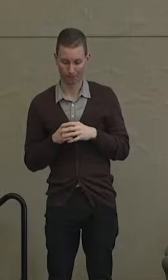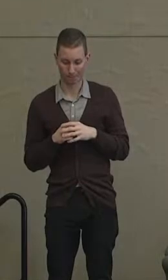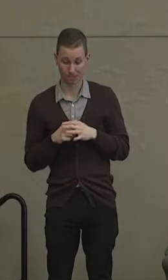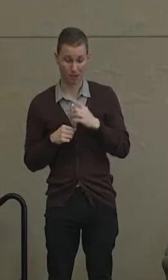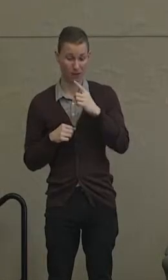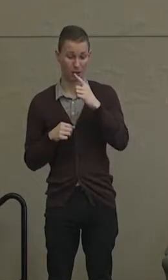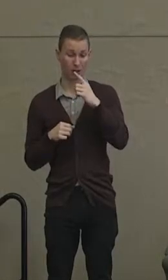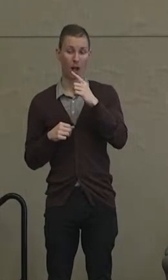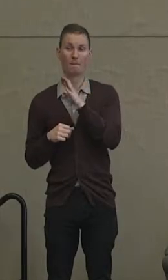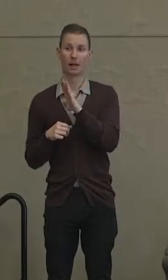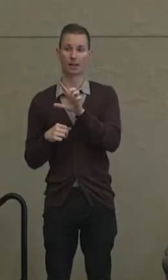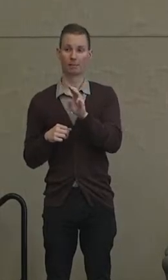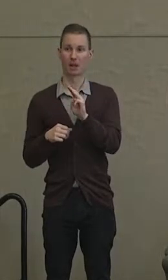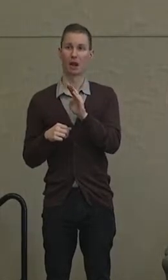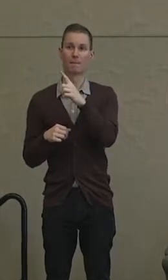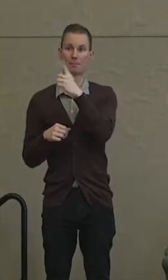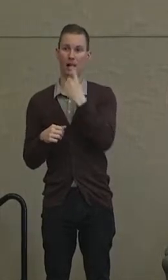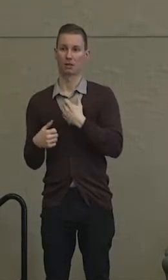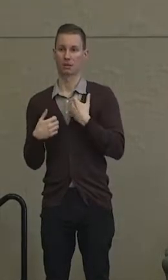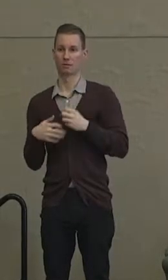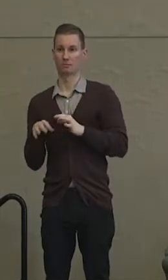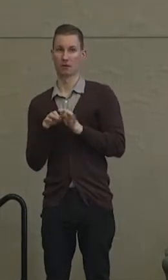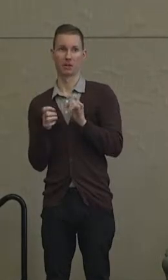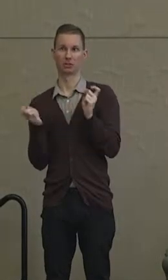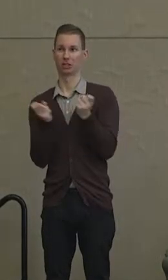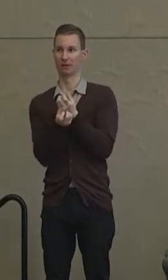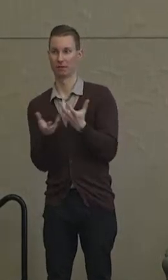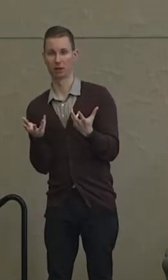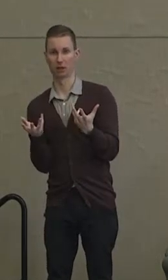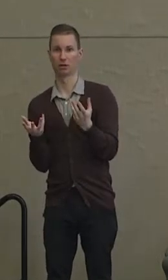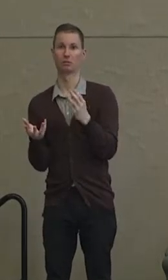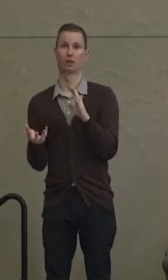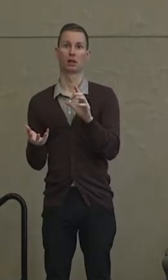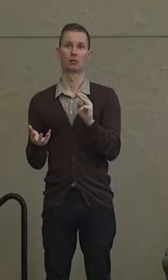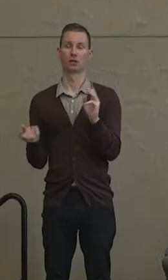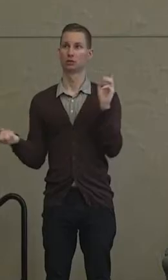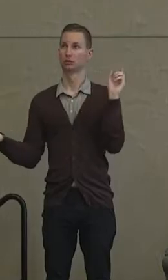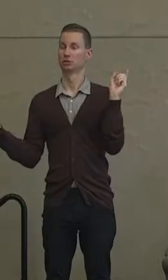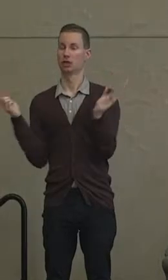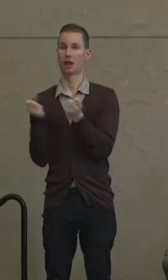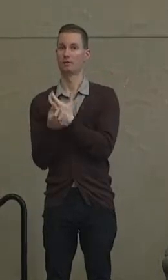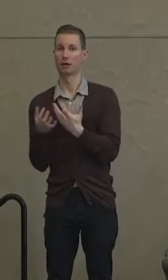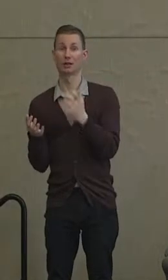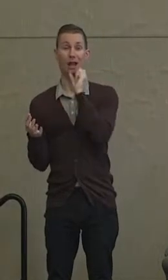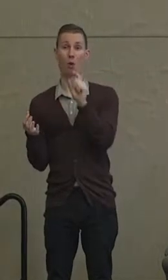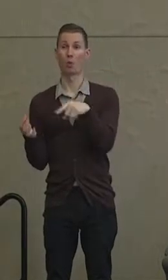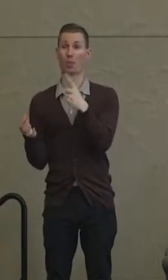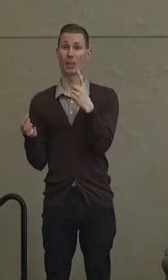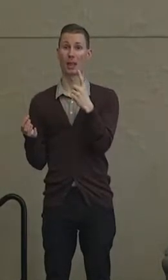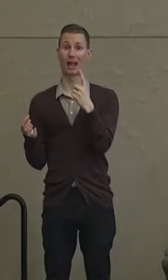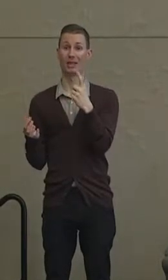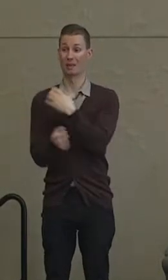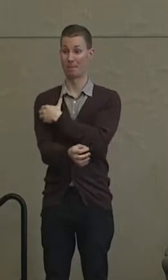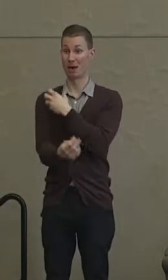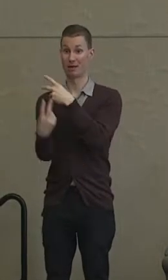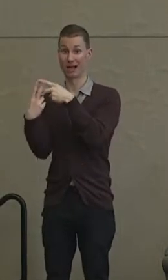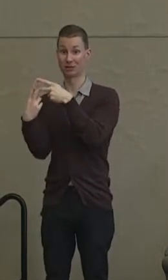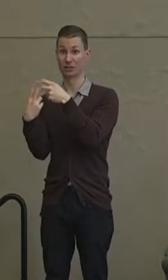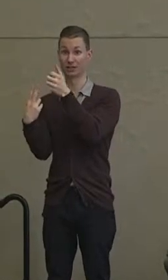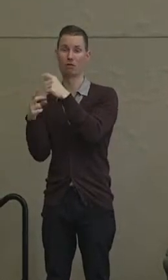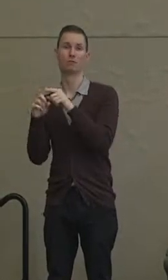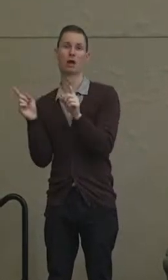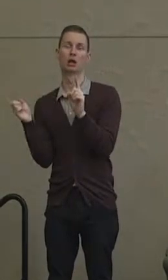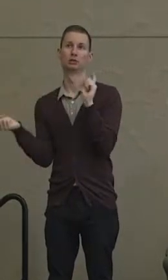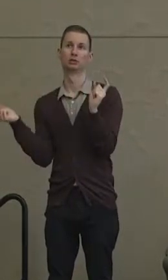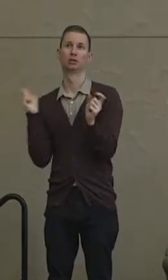Black Lives Matter changed everything. I just want to put that out there. It has changed everything. It changed not only the power of a hashtag, but